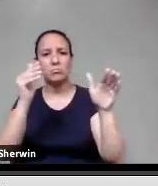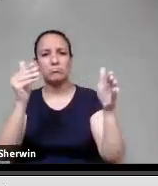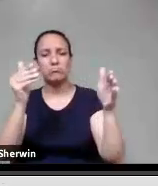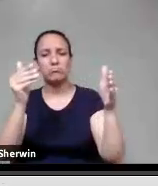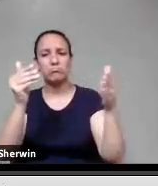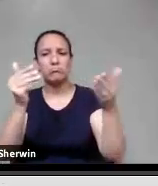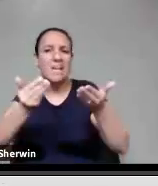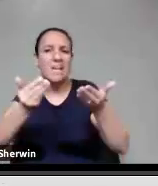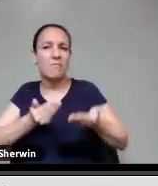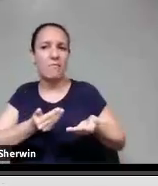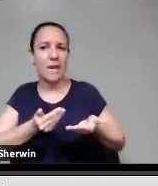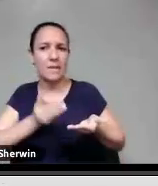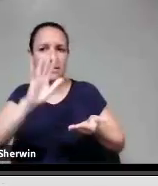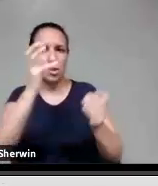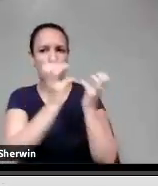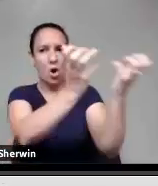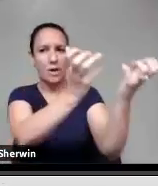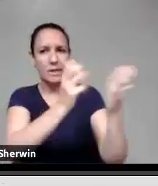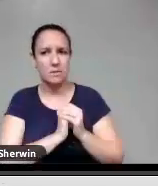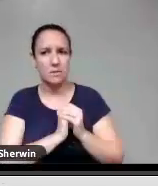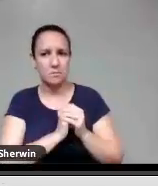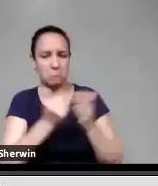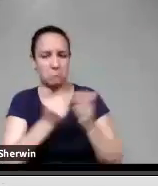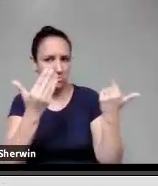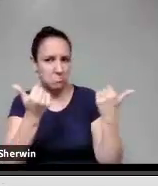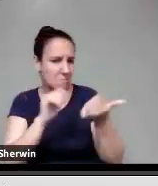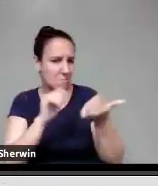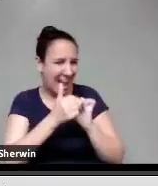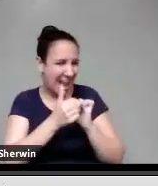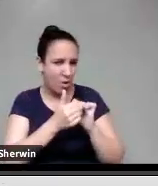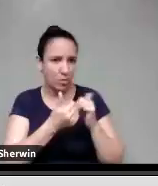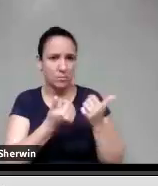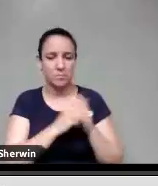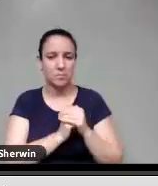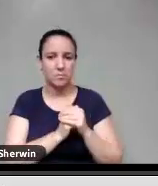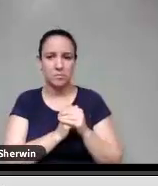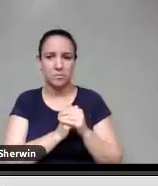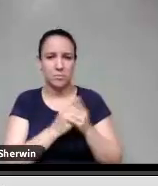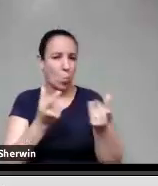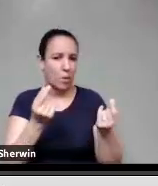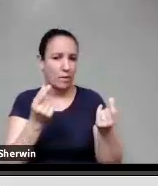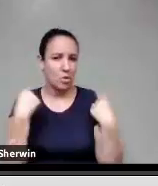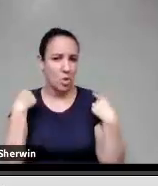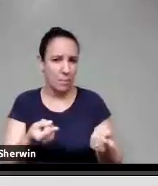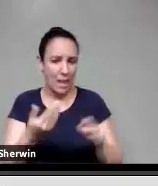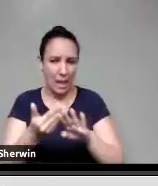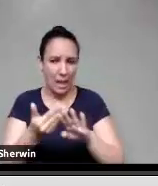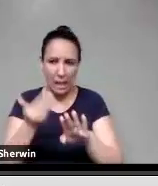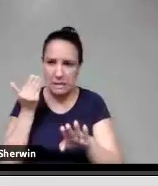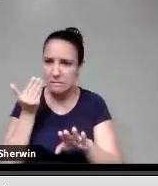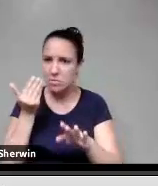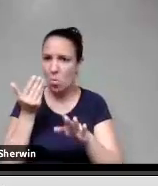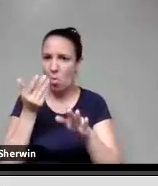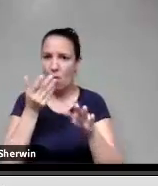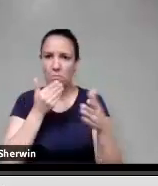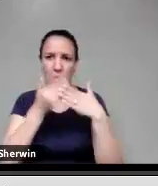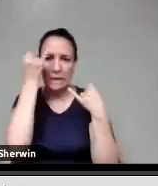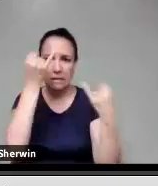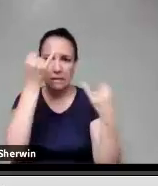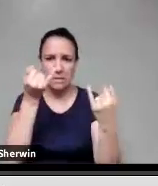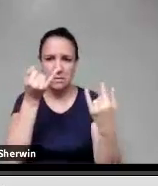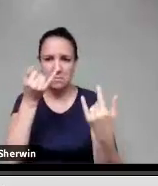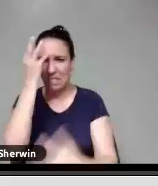extend an invitation to your target audience, or have you extended an invitation to your target audience to become involved? Would you think about that for